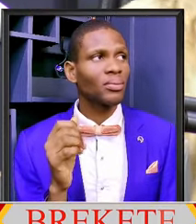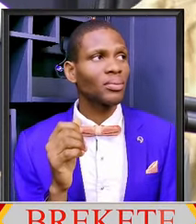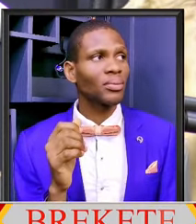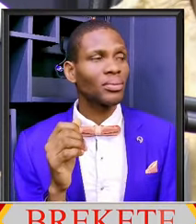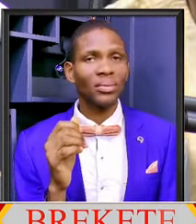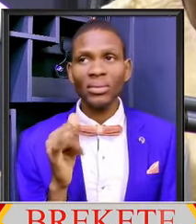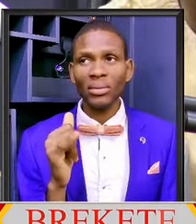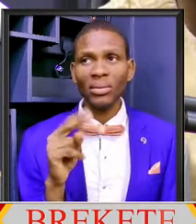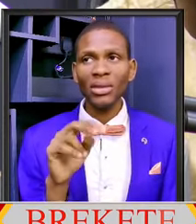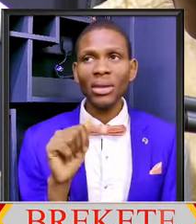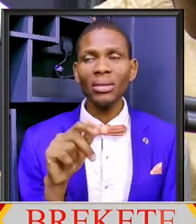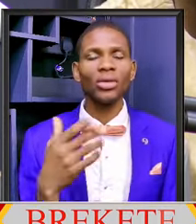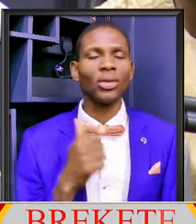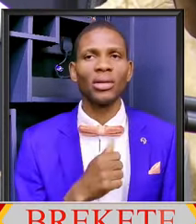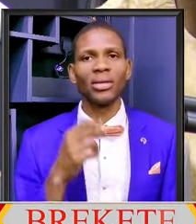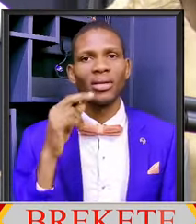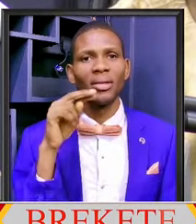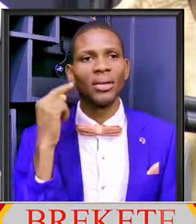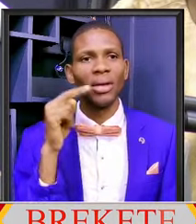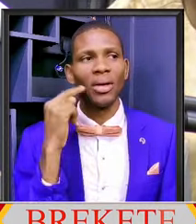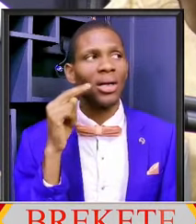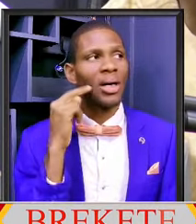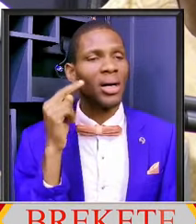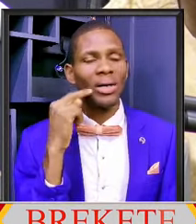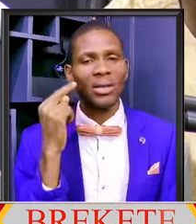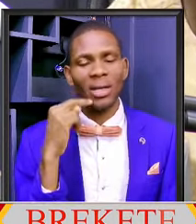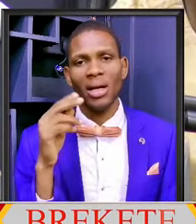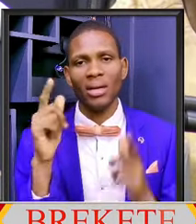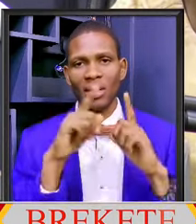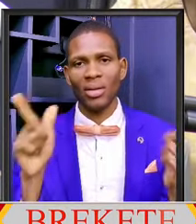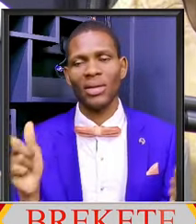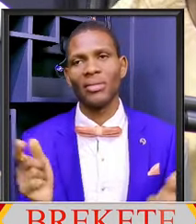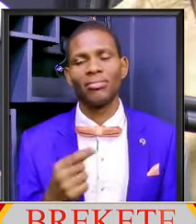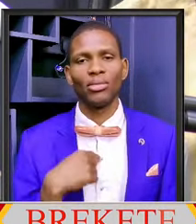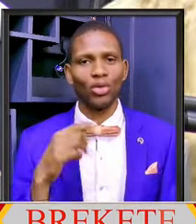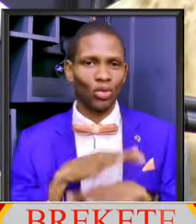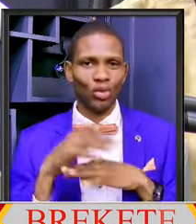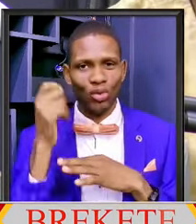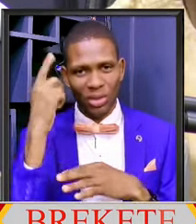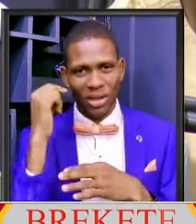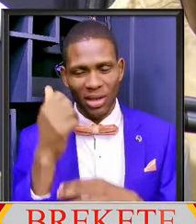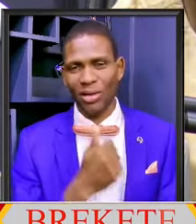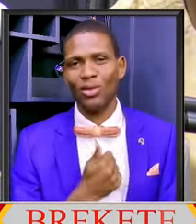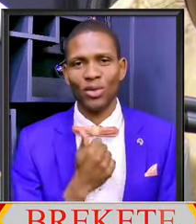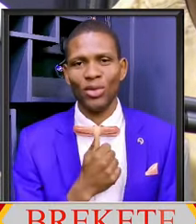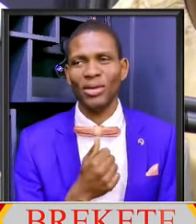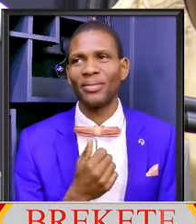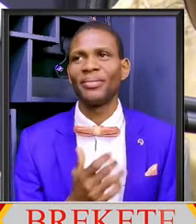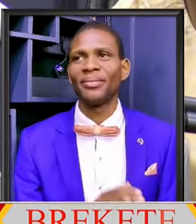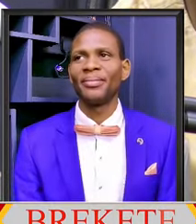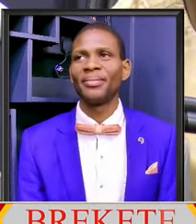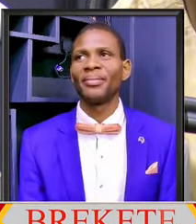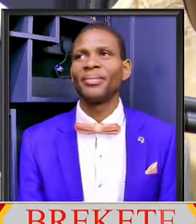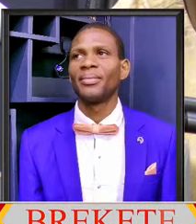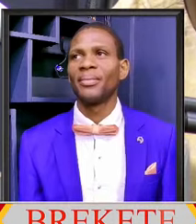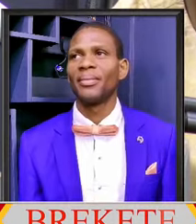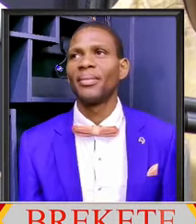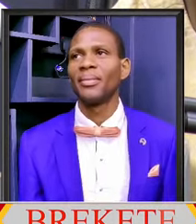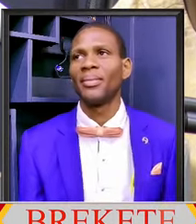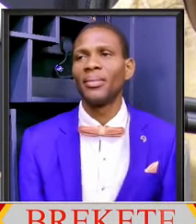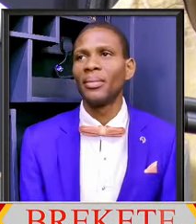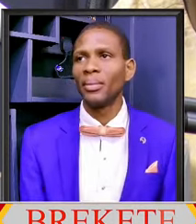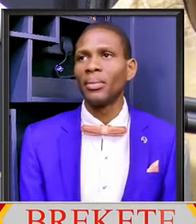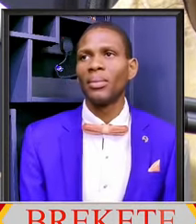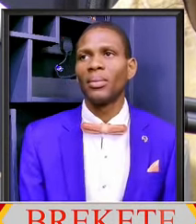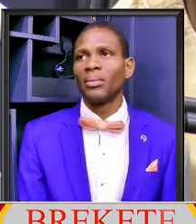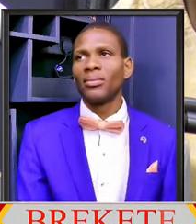Ina mama ki take? Tana Kaduna. Tana Kaduna. Wace sana'a mama ki ke? Da tana sayar